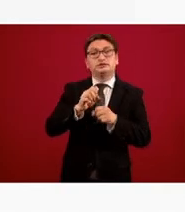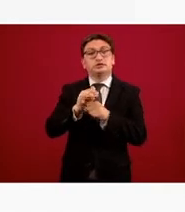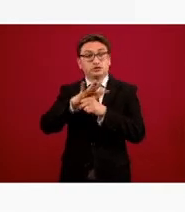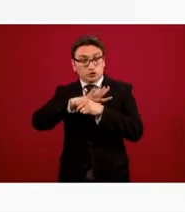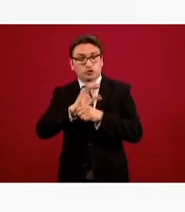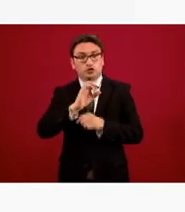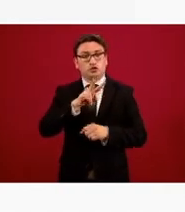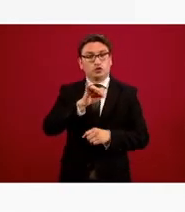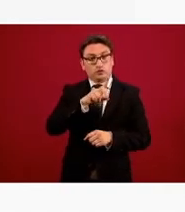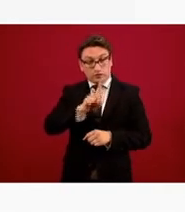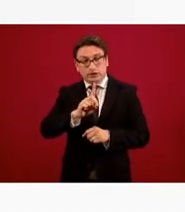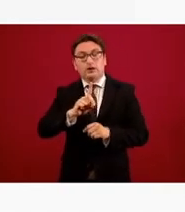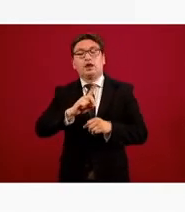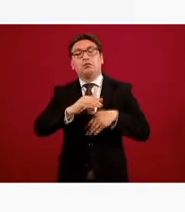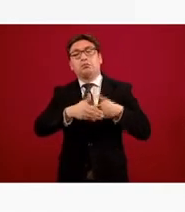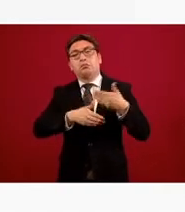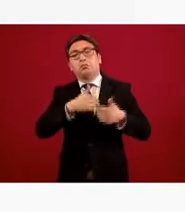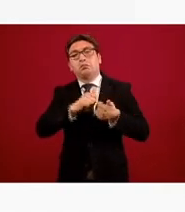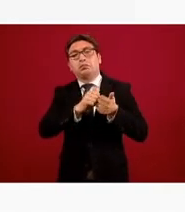positive cases.